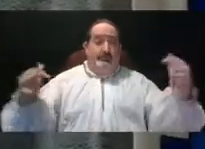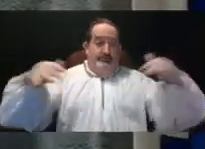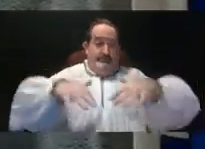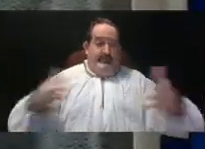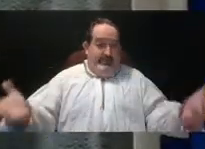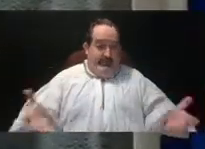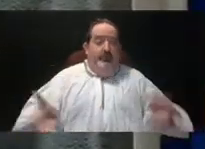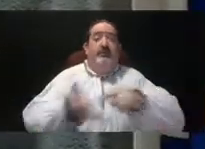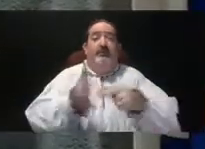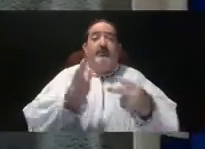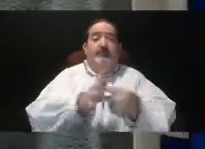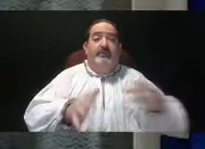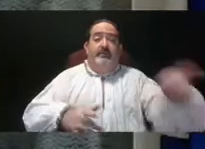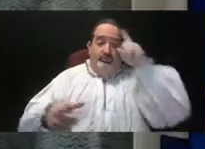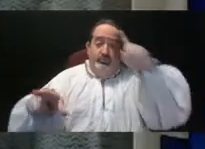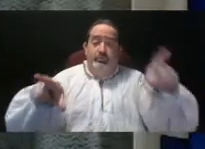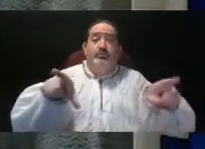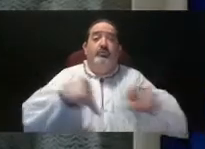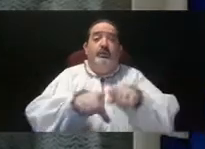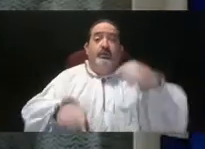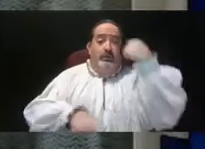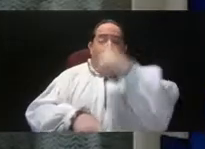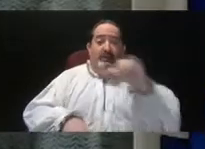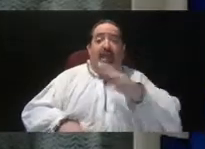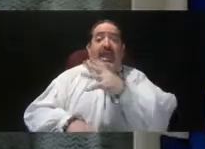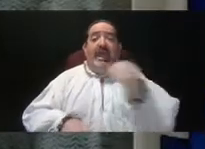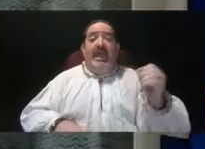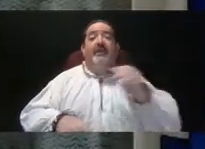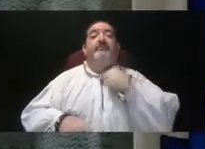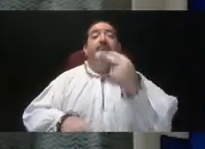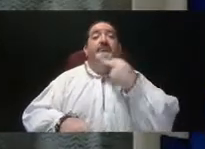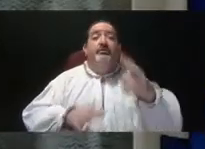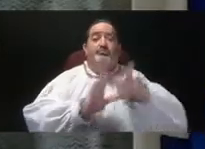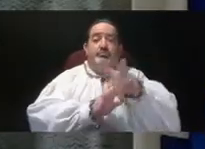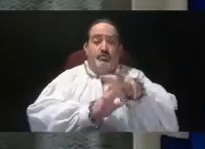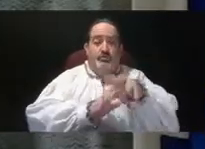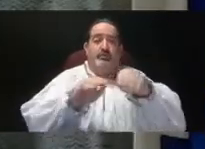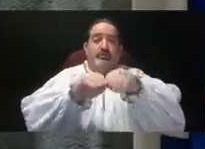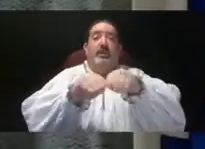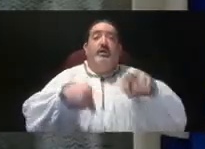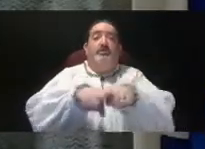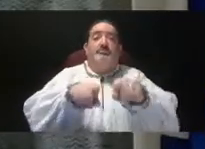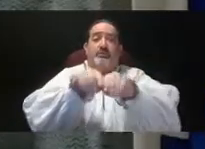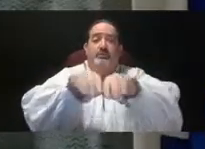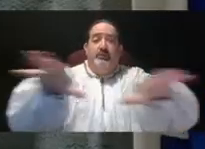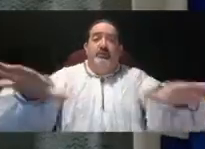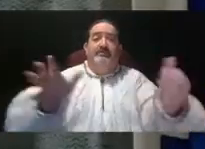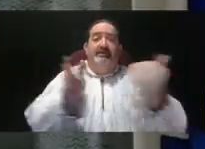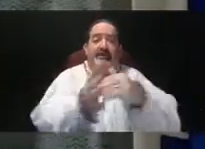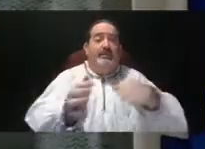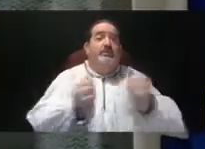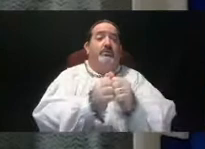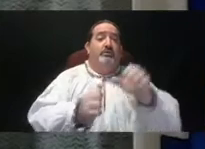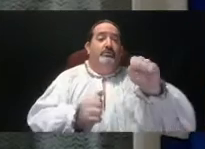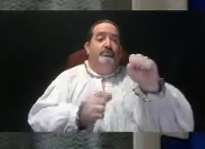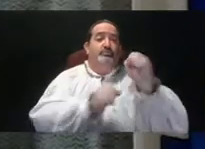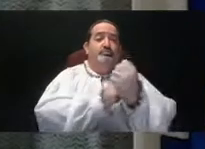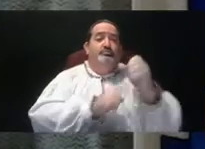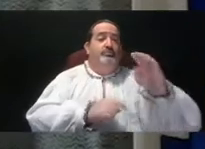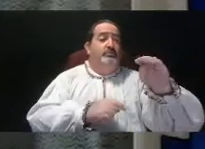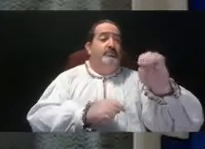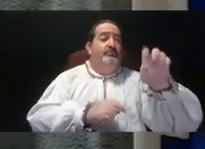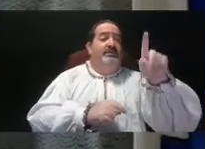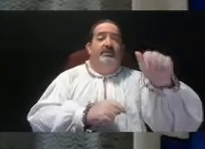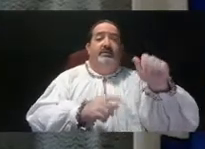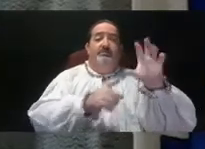you agree to have your likeness and voice recorded and rebroadcast on social media channels. Please make sure that your mic is muted if it